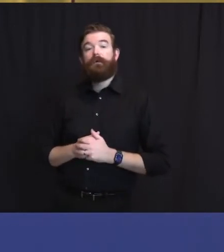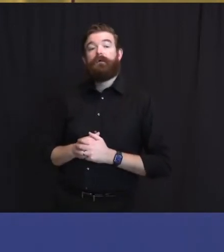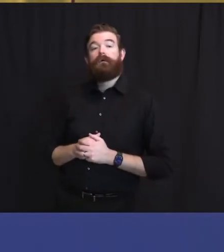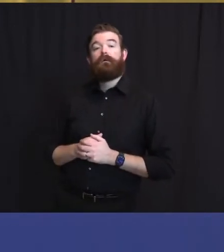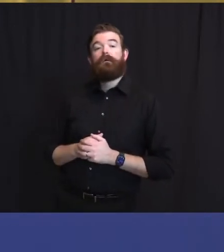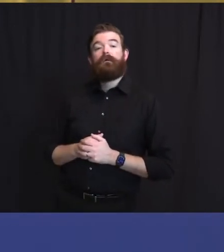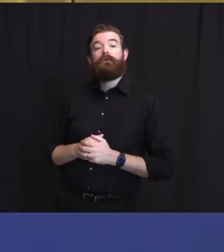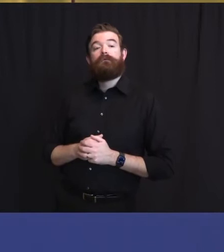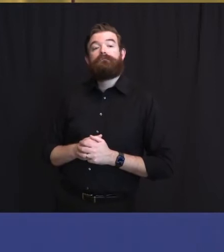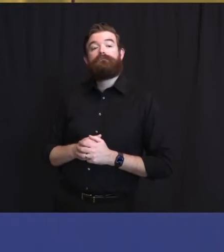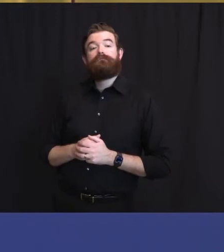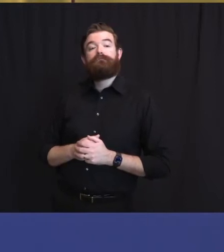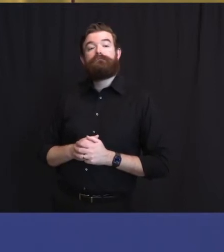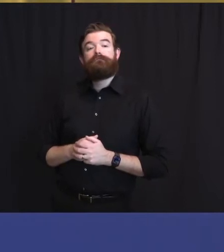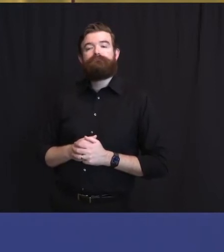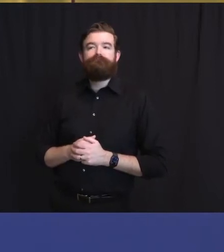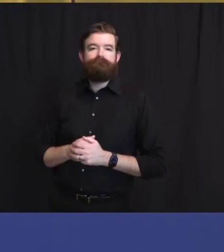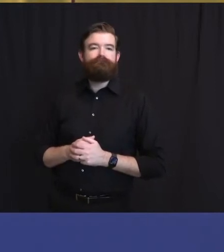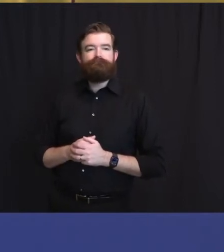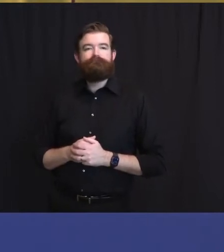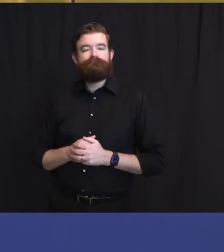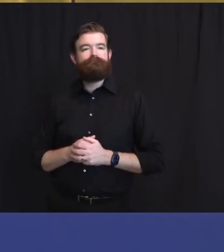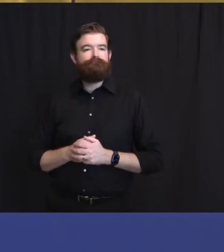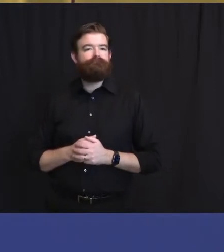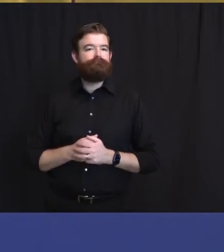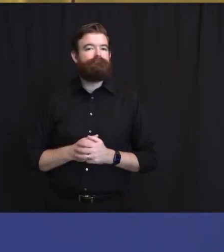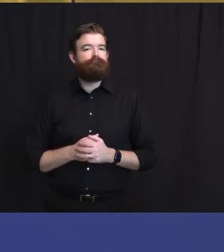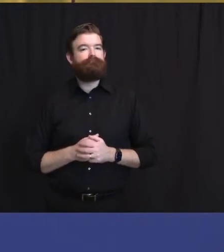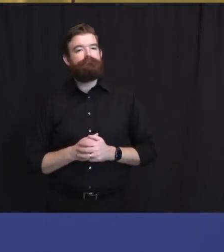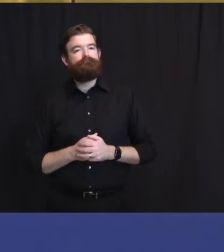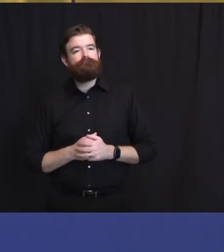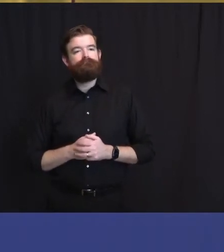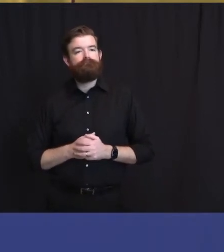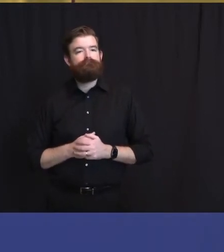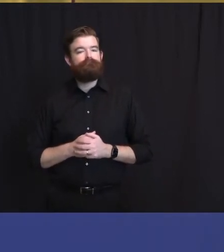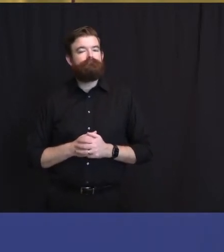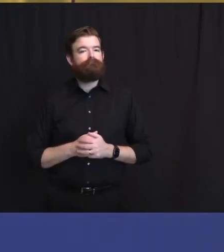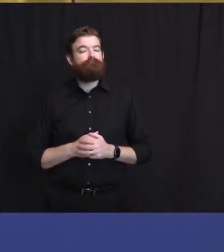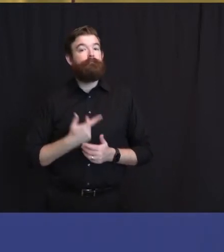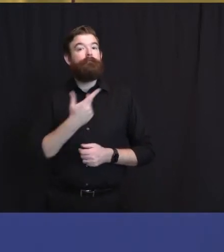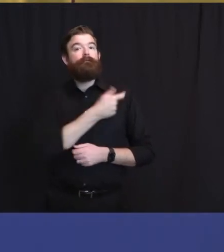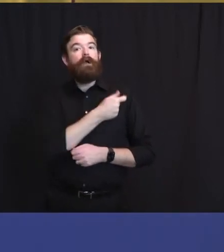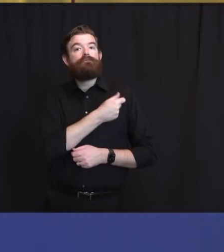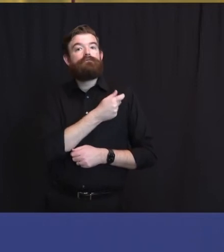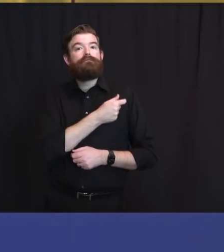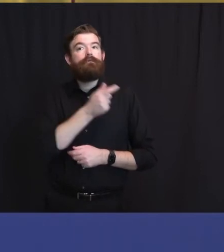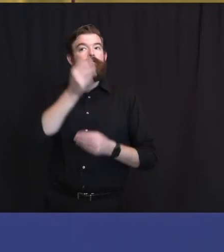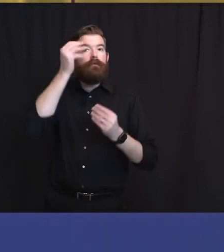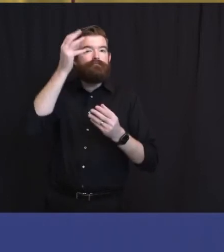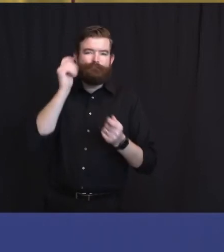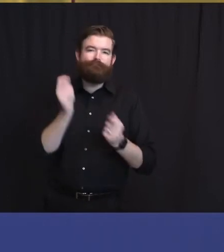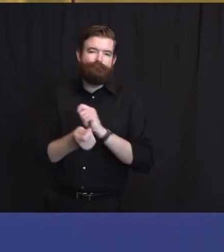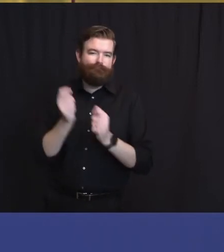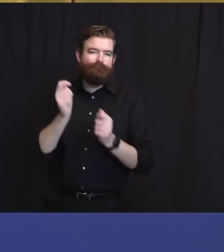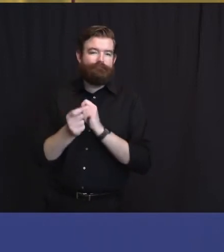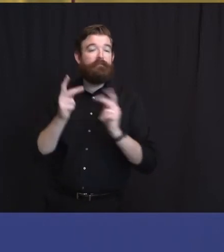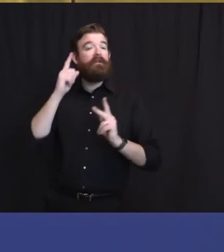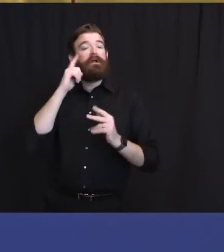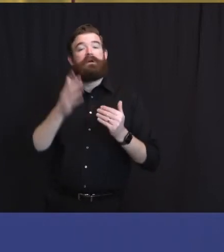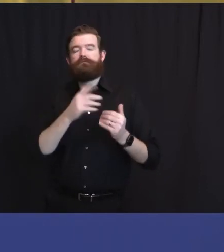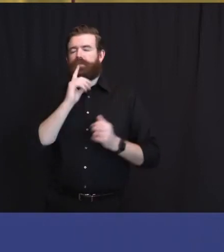easy task, that there aren't going to be bumps, twists, or turns in the road is not paying attention to how complex